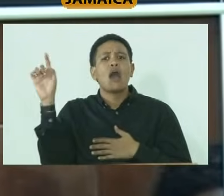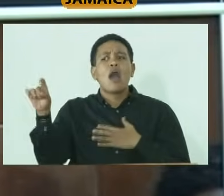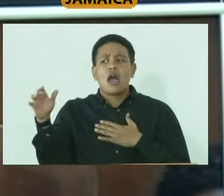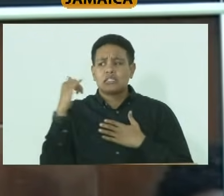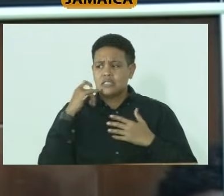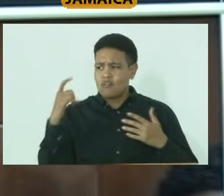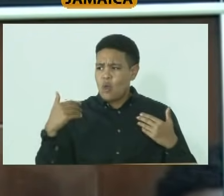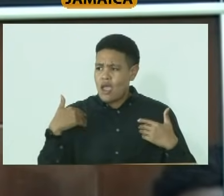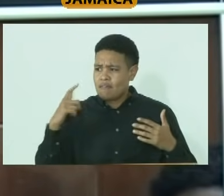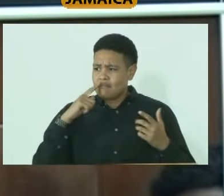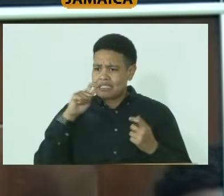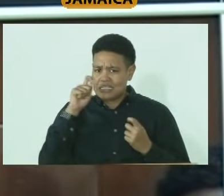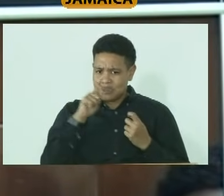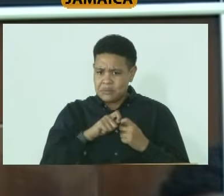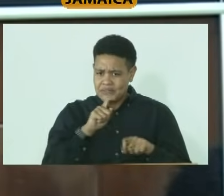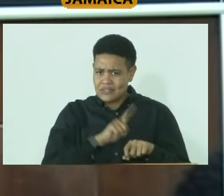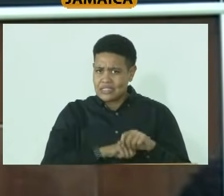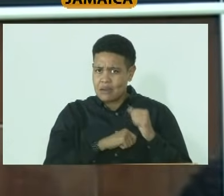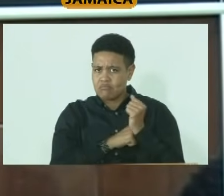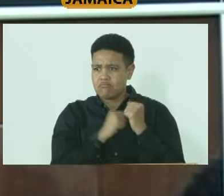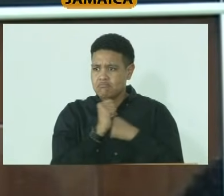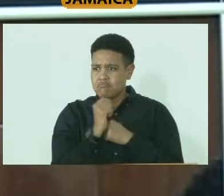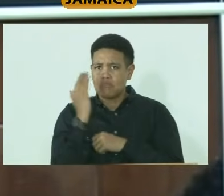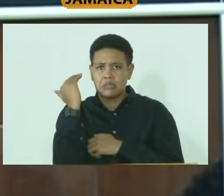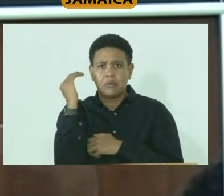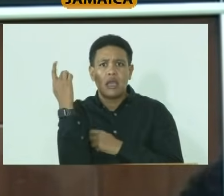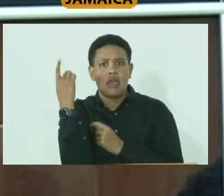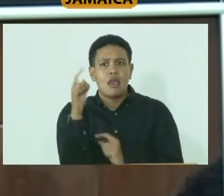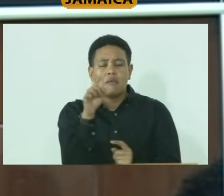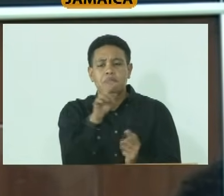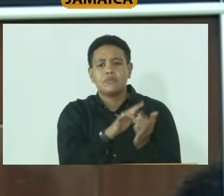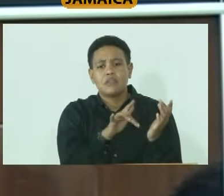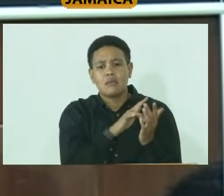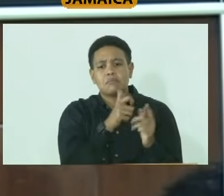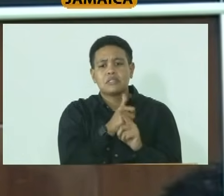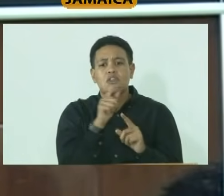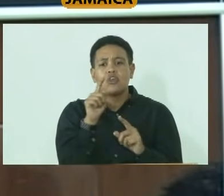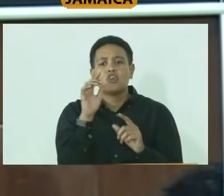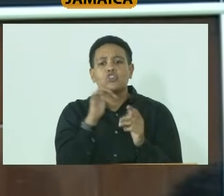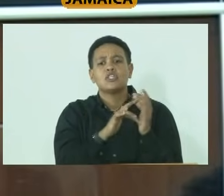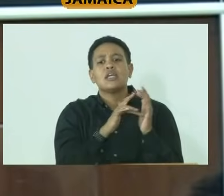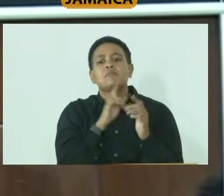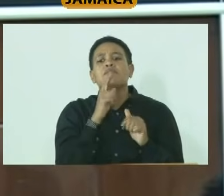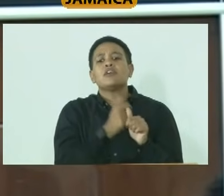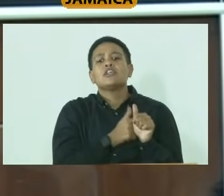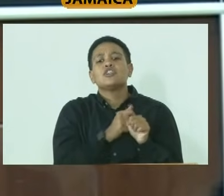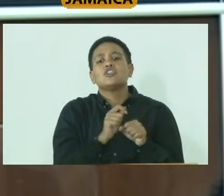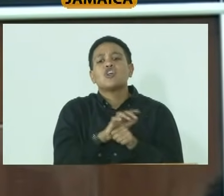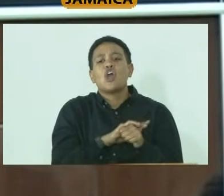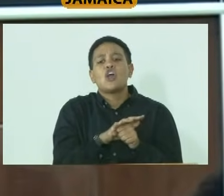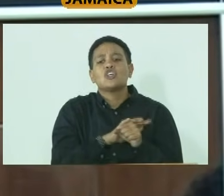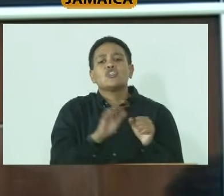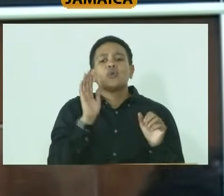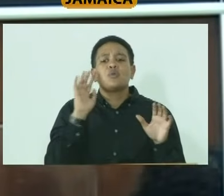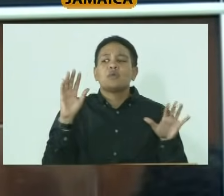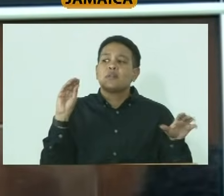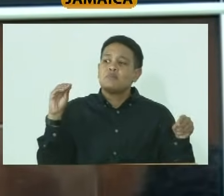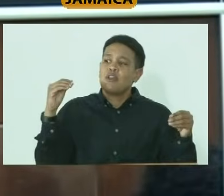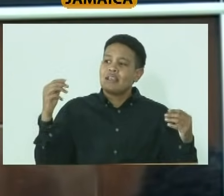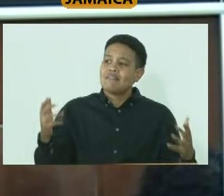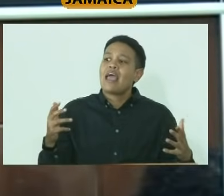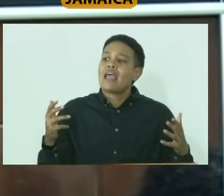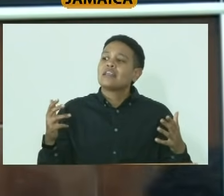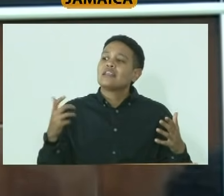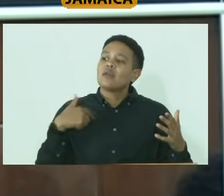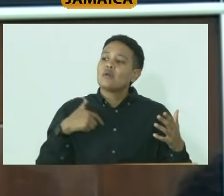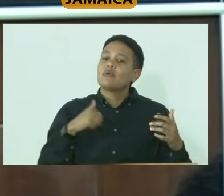if you have a specific time frame as to when those 100 tablets per constituency would be provided so